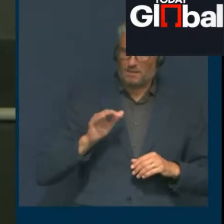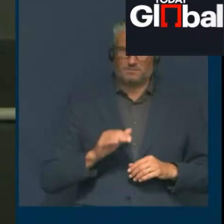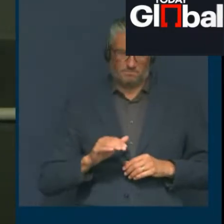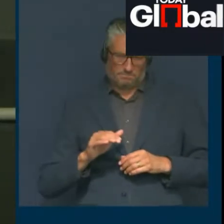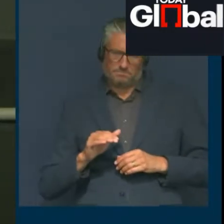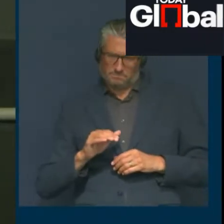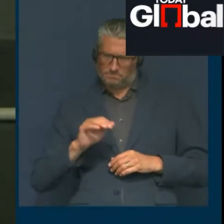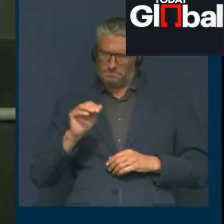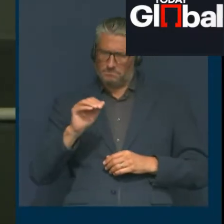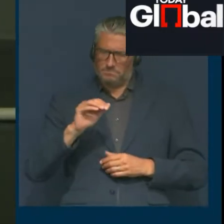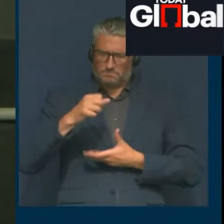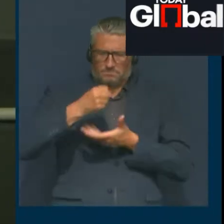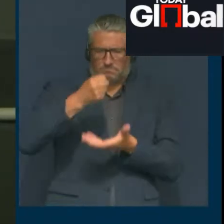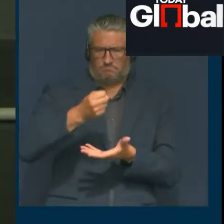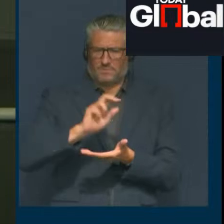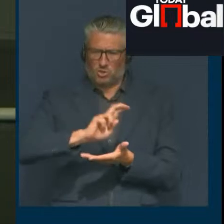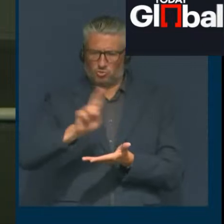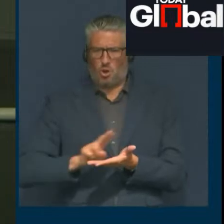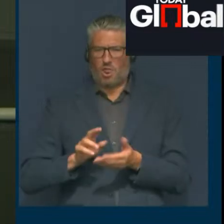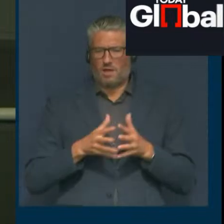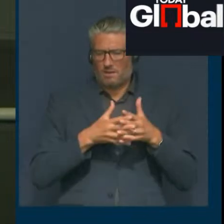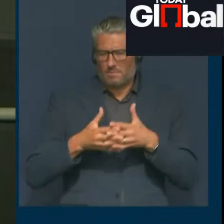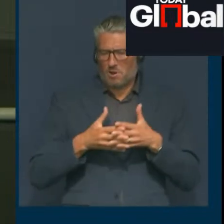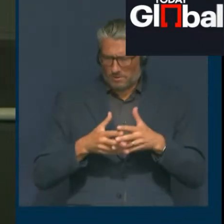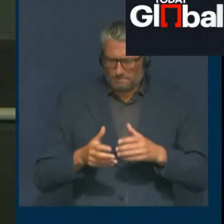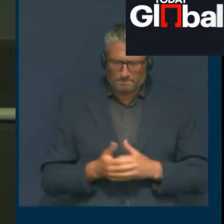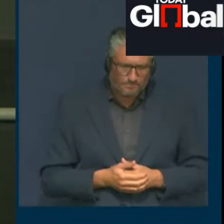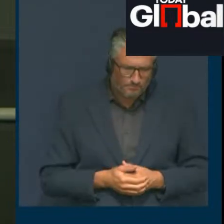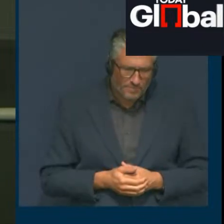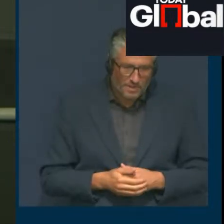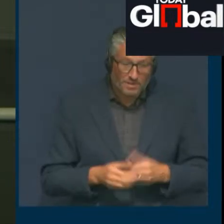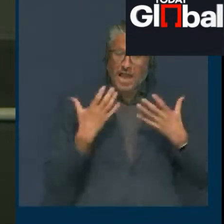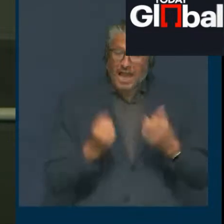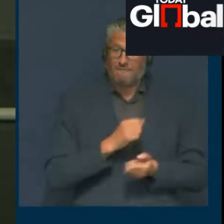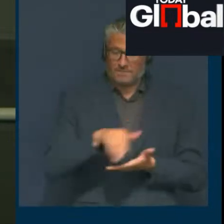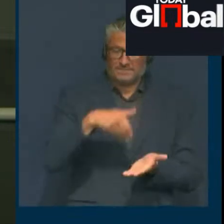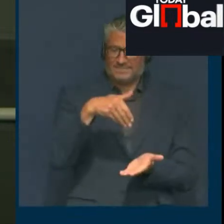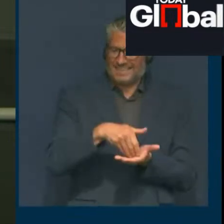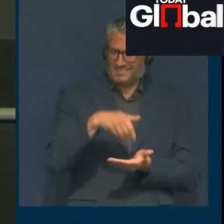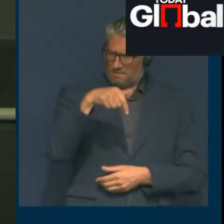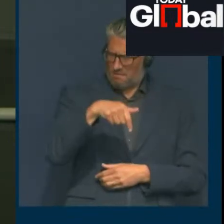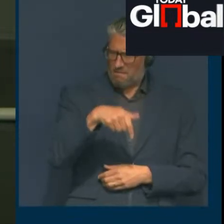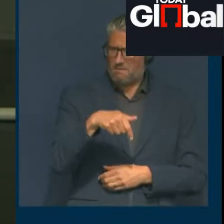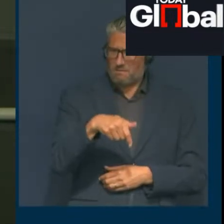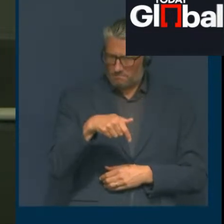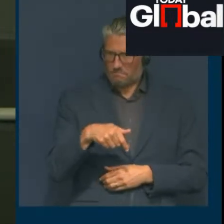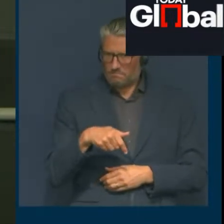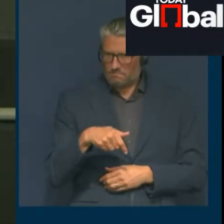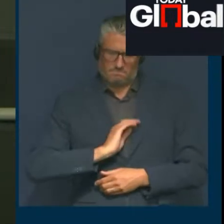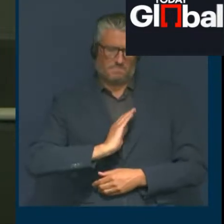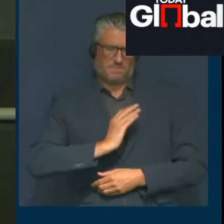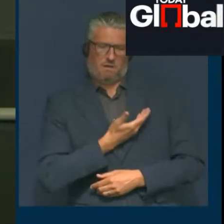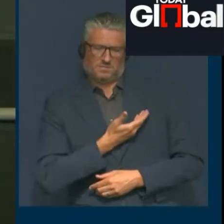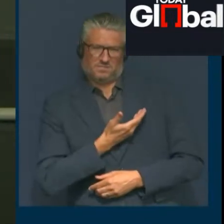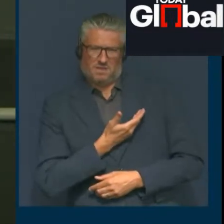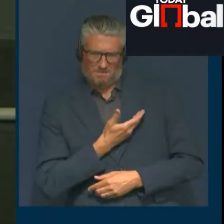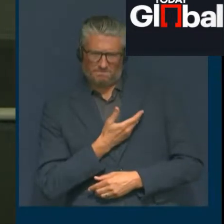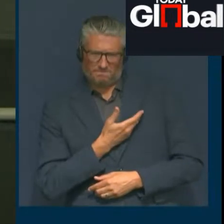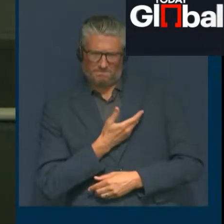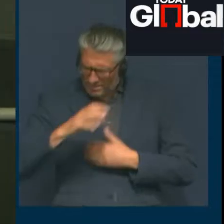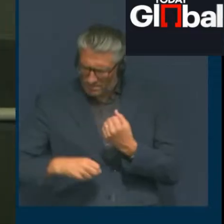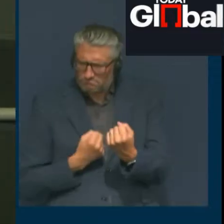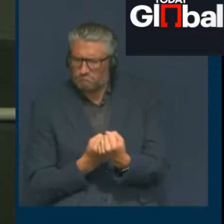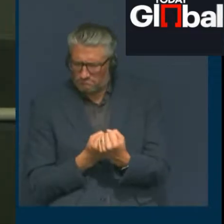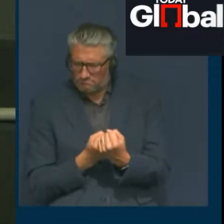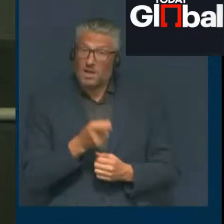bin Khalifa Al Thani Hospital for Rehabilitation and Prosthetics in the Gaza Strip, which since its opening in 2019